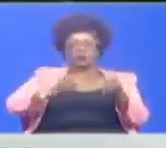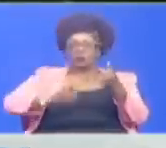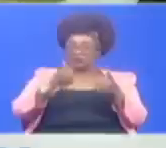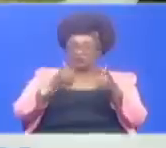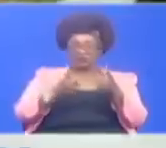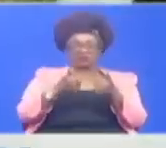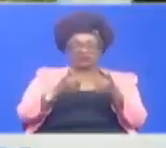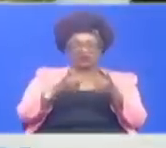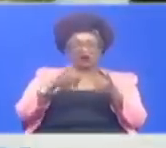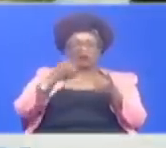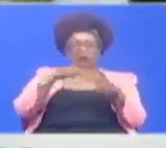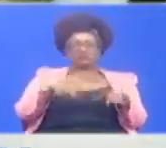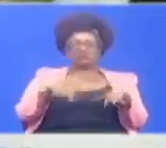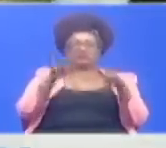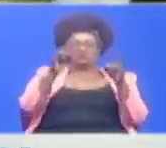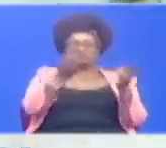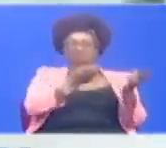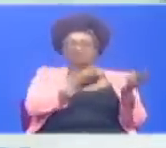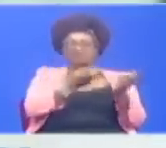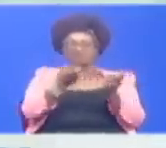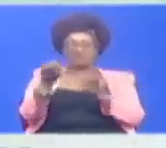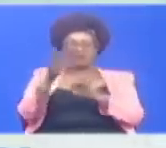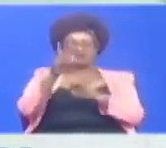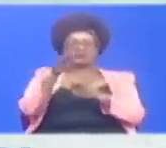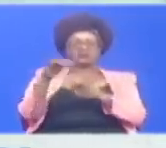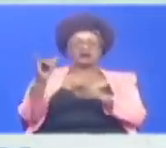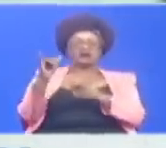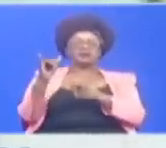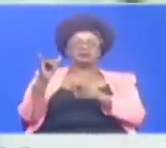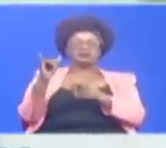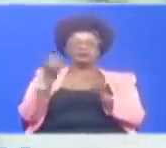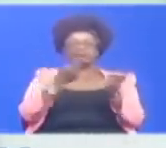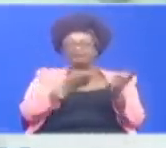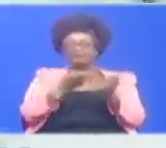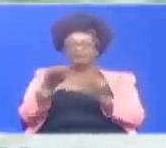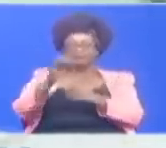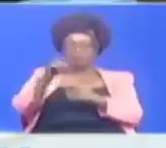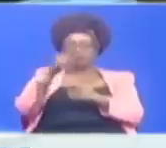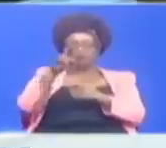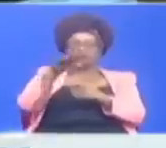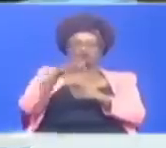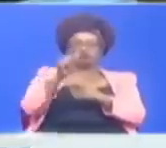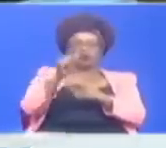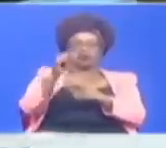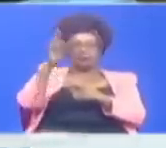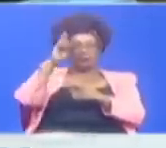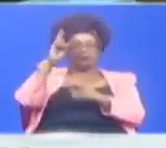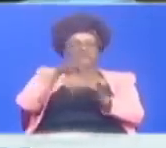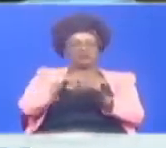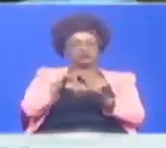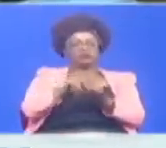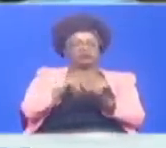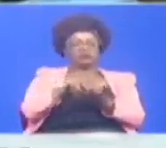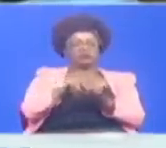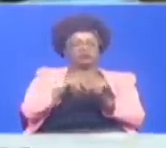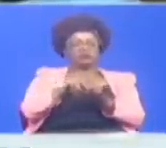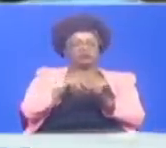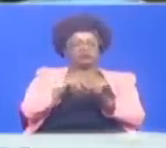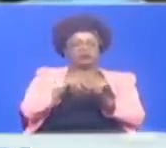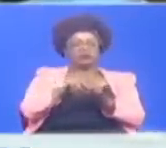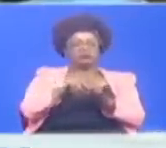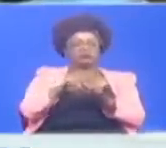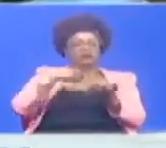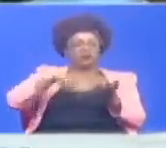DCI officers based in Juja, was later towed to Juja Police Station. We've just been working with all